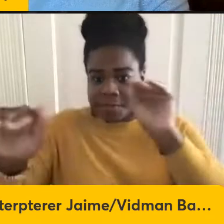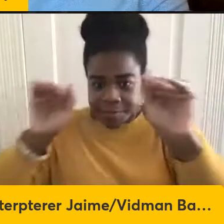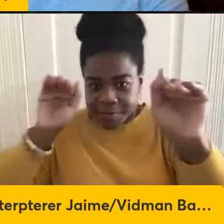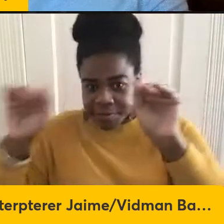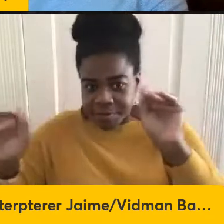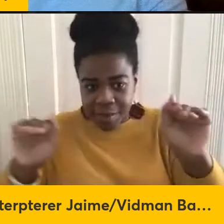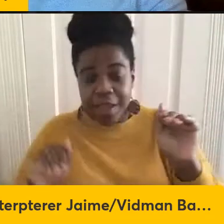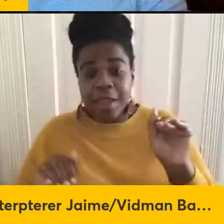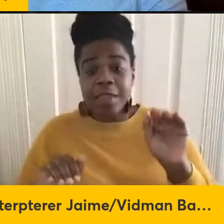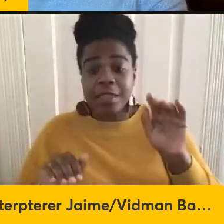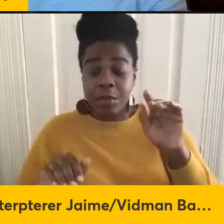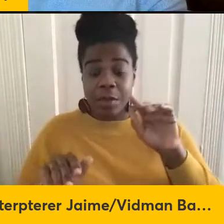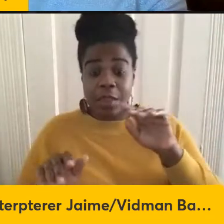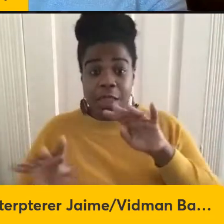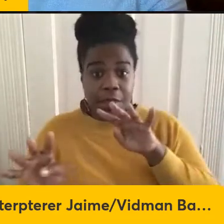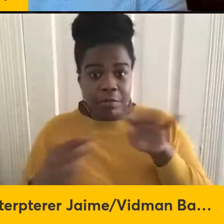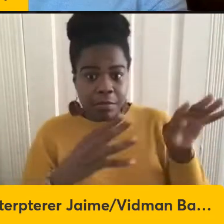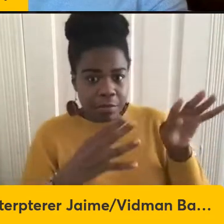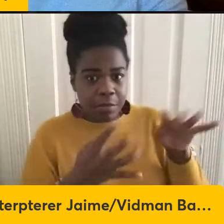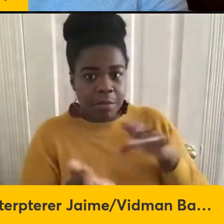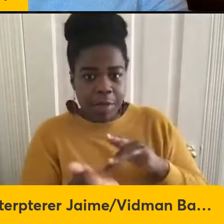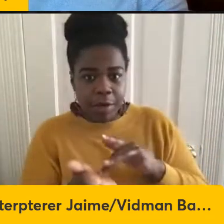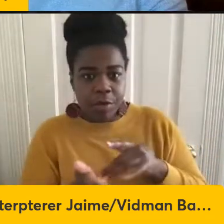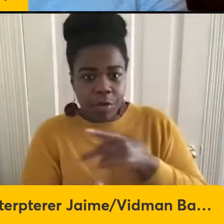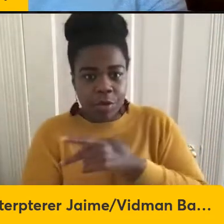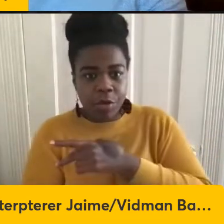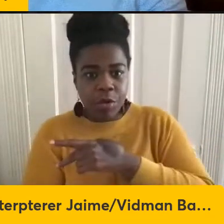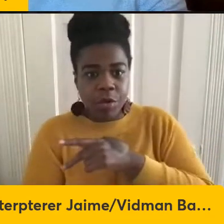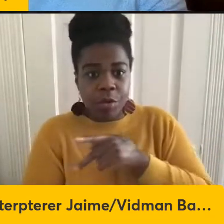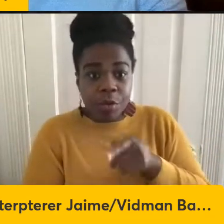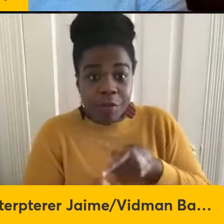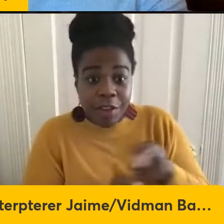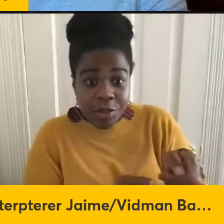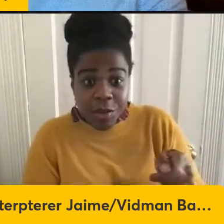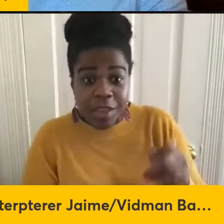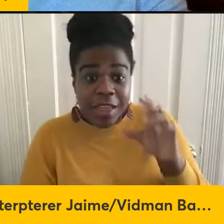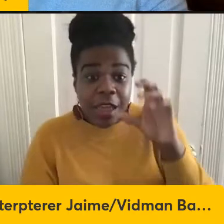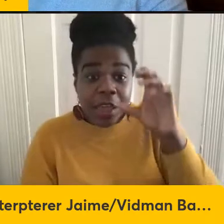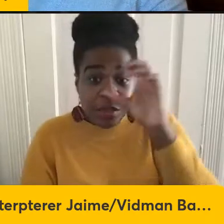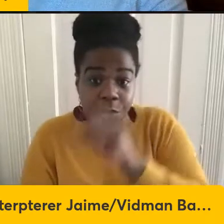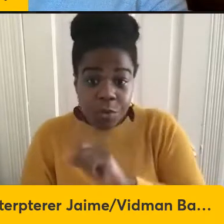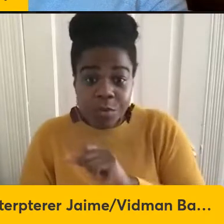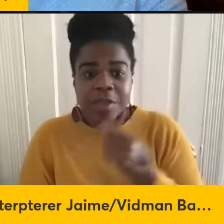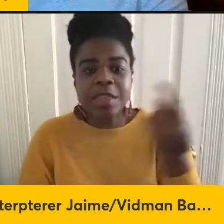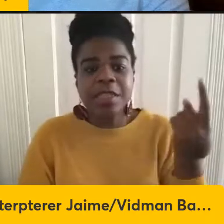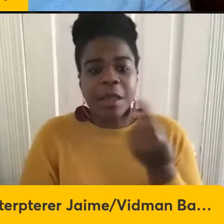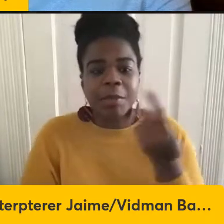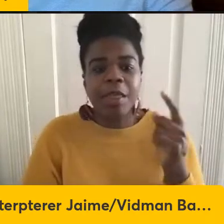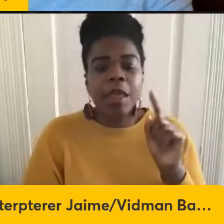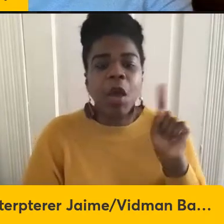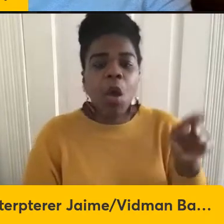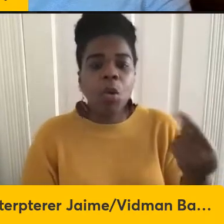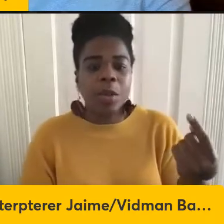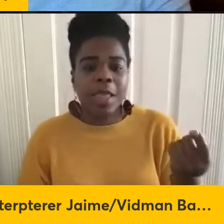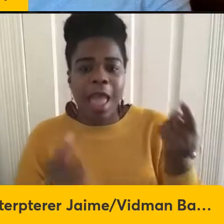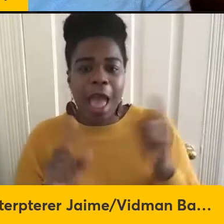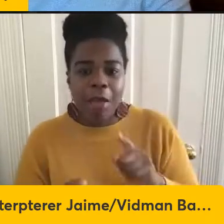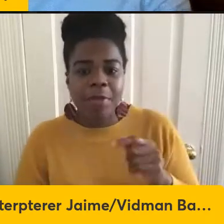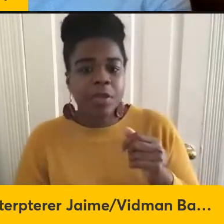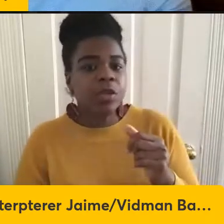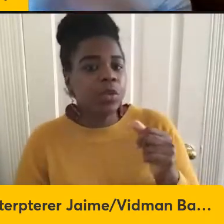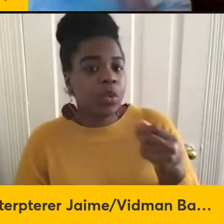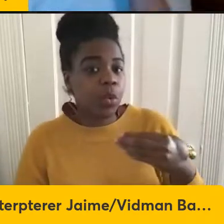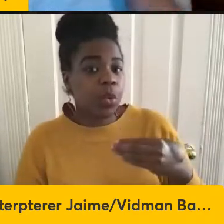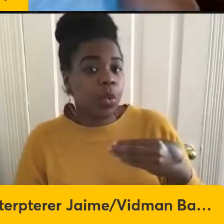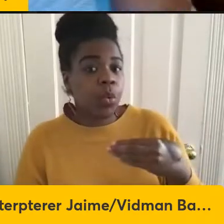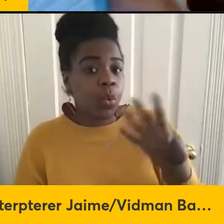did get attention from medical professionals, they just assumed it was something that only happened to white, middle-class,